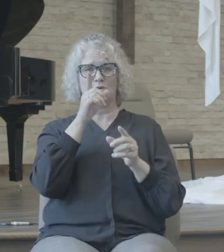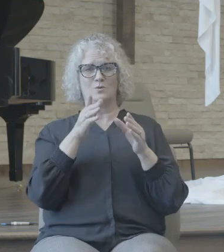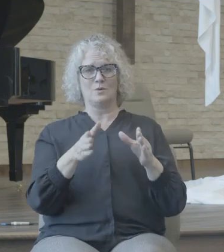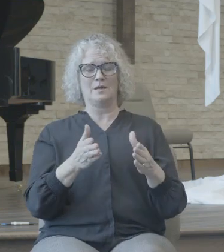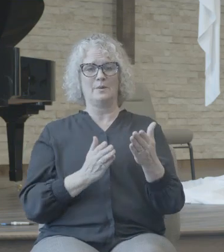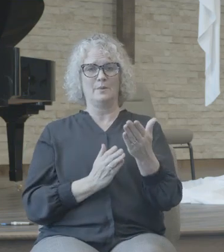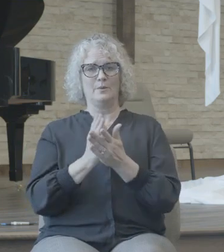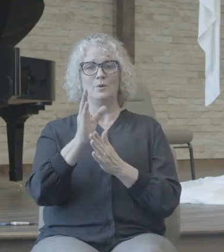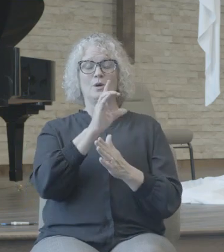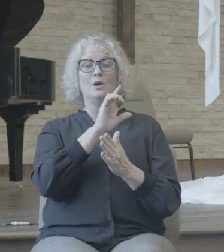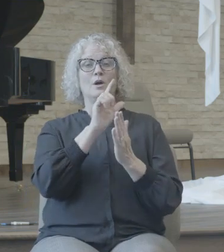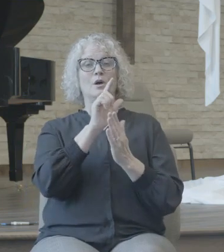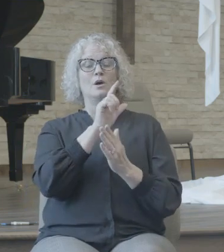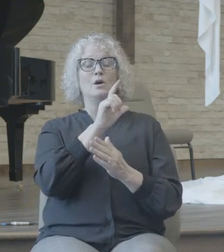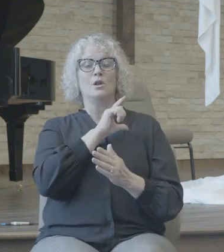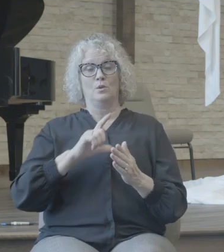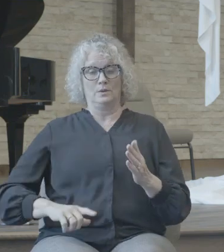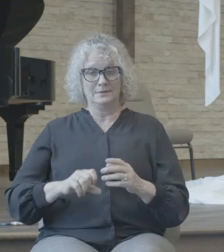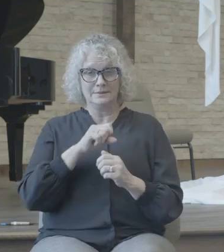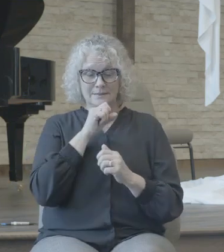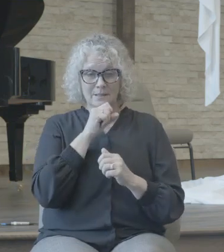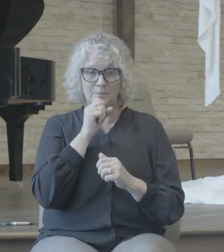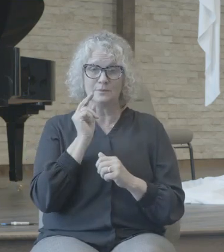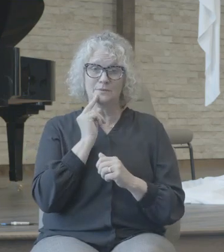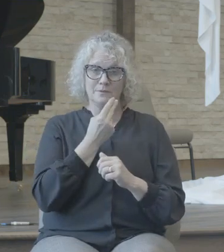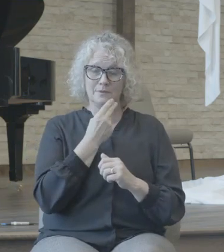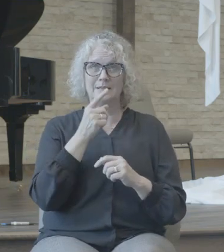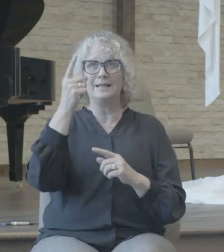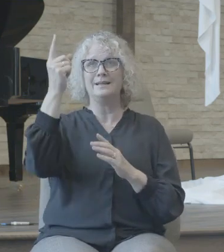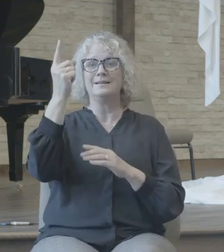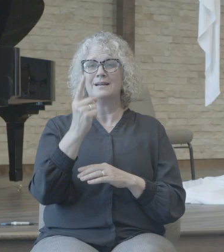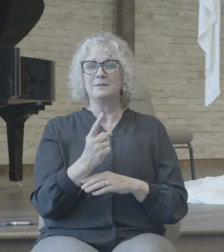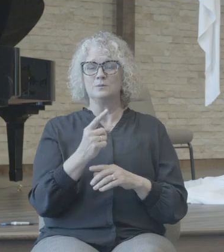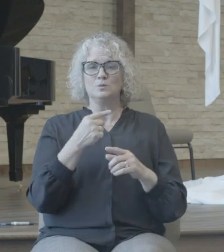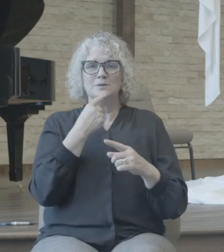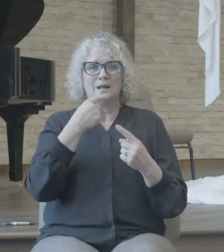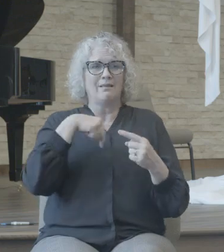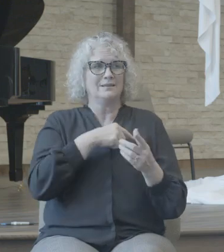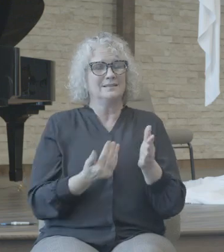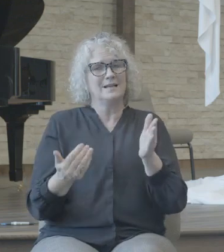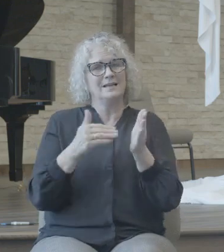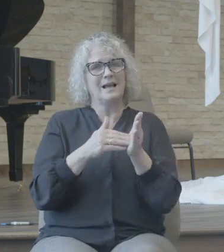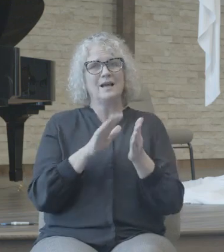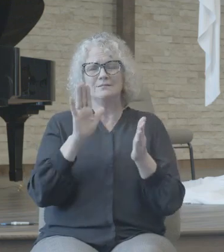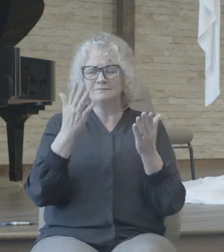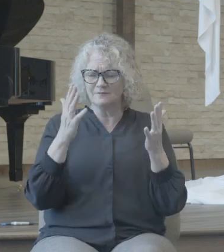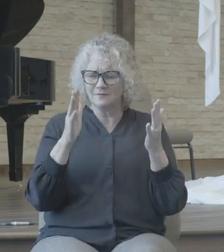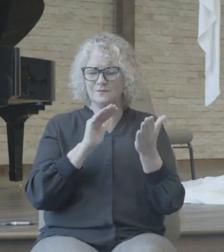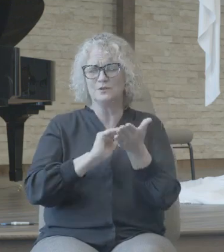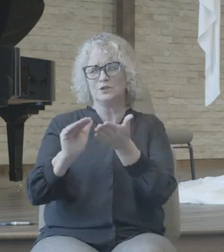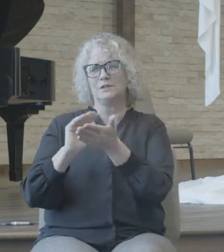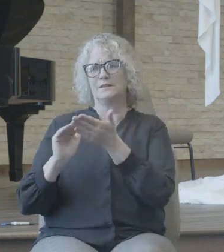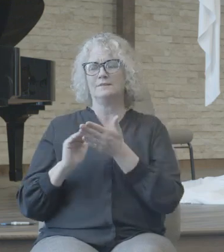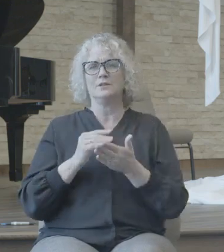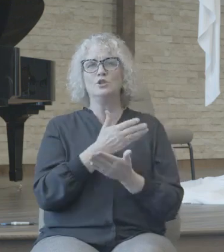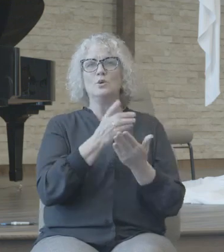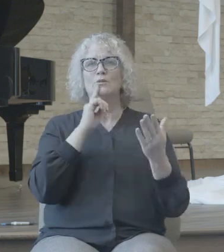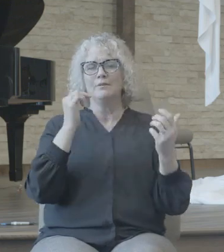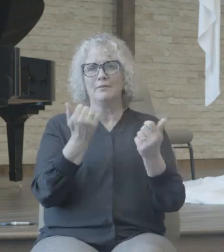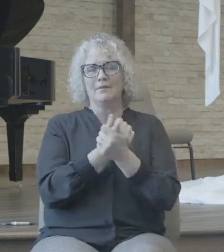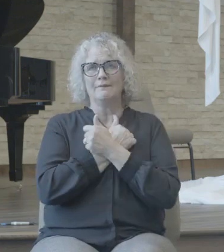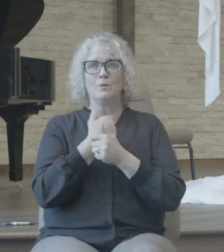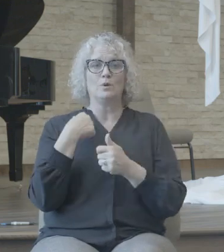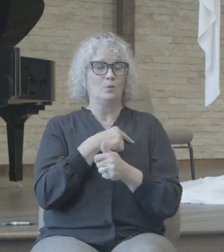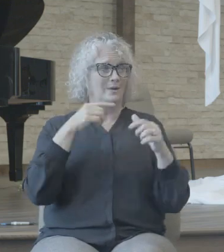of the Lord's Supper. And He comes to us personally to tell us again that we're forgiven and that we're loved. When we come together here, we